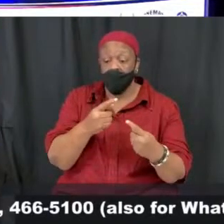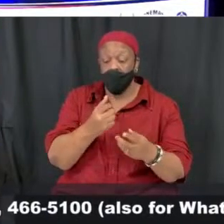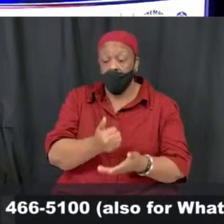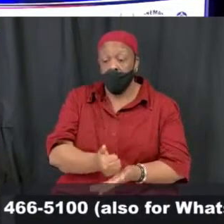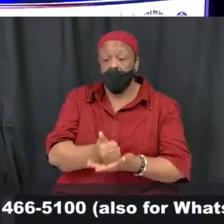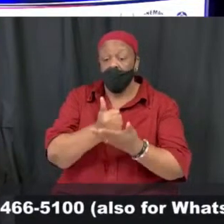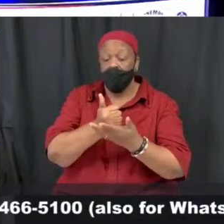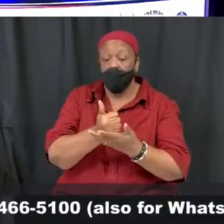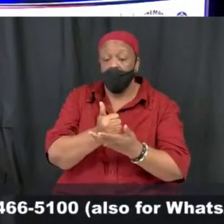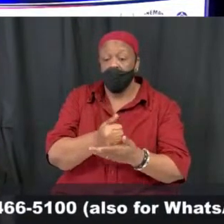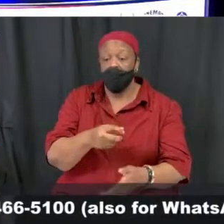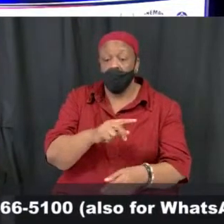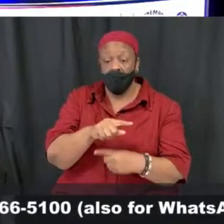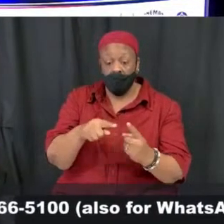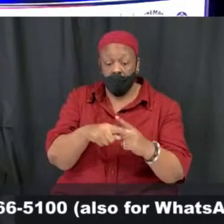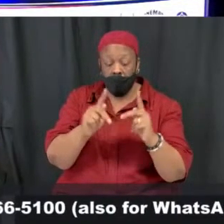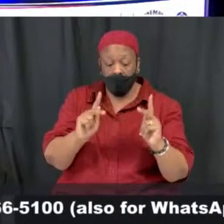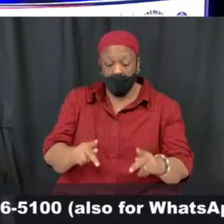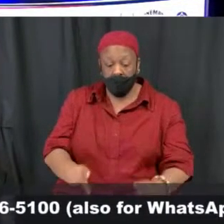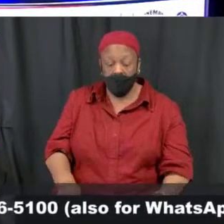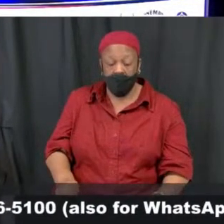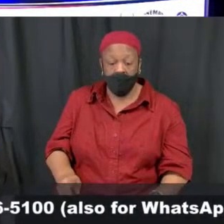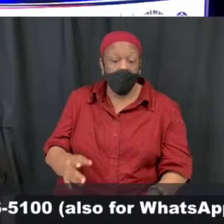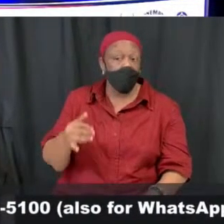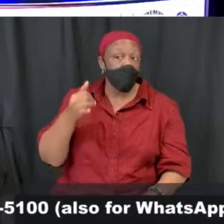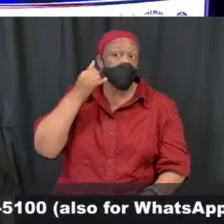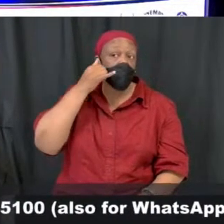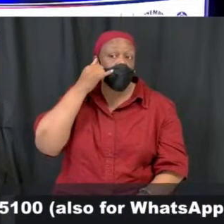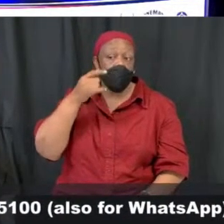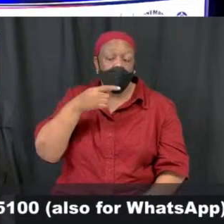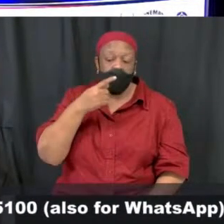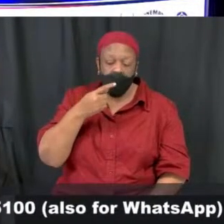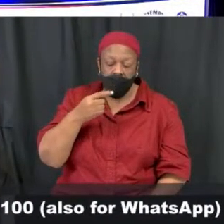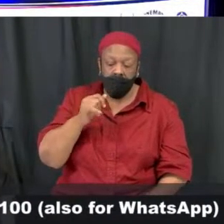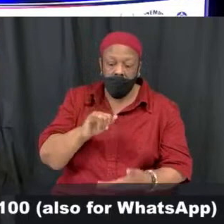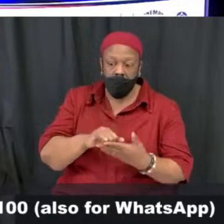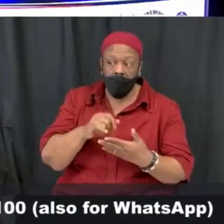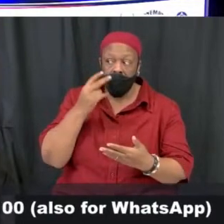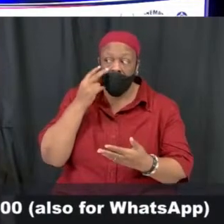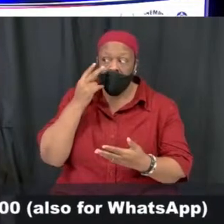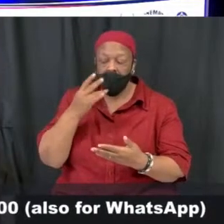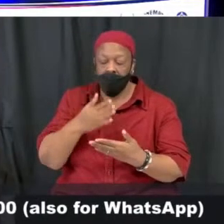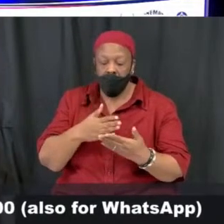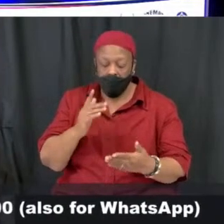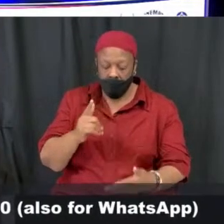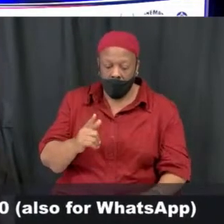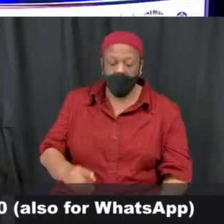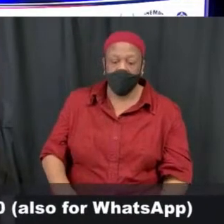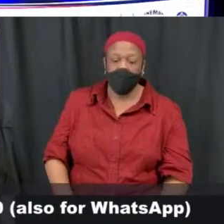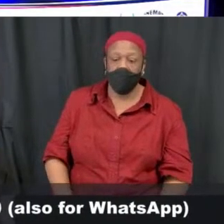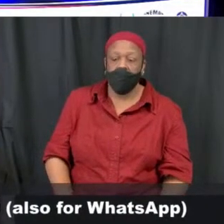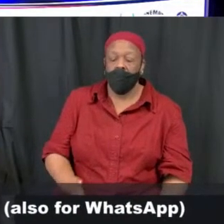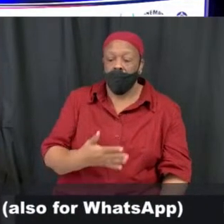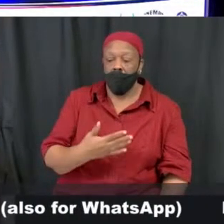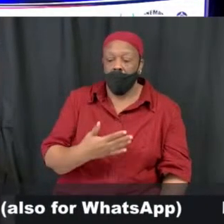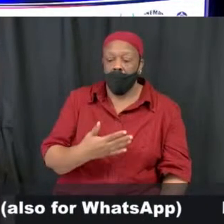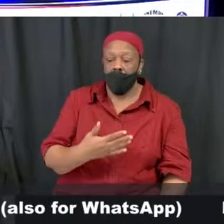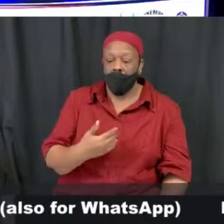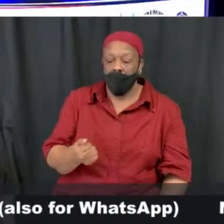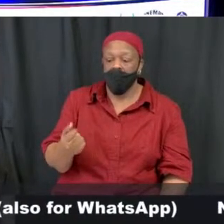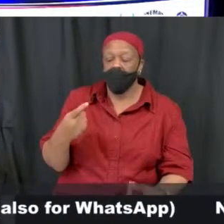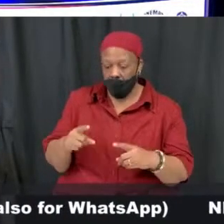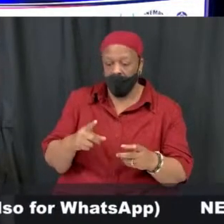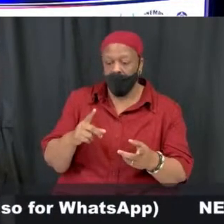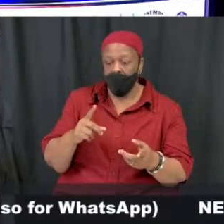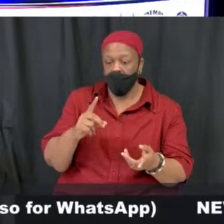whenever this violation is brought to our attention, the district police is made aware, and we will take the necessary actions.